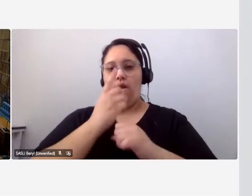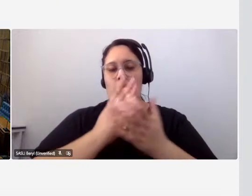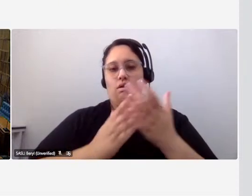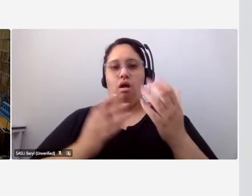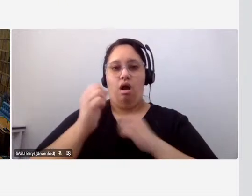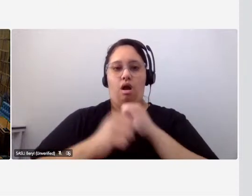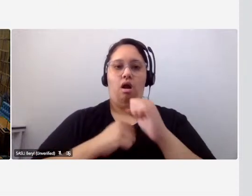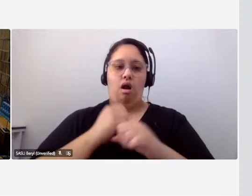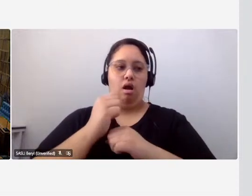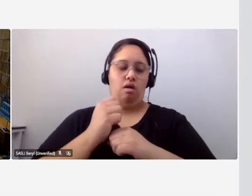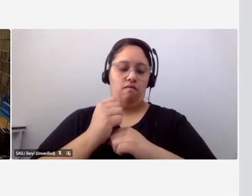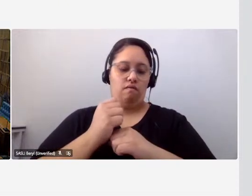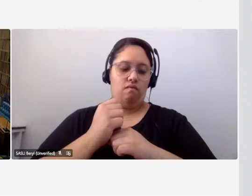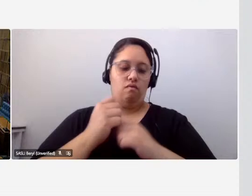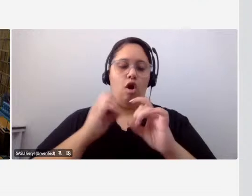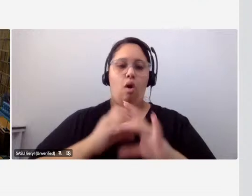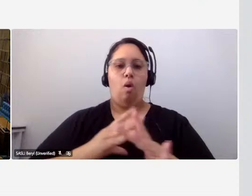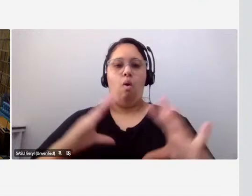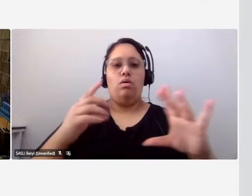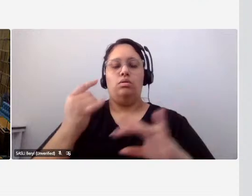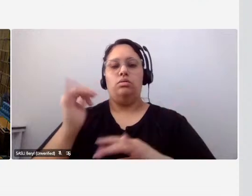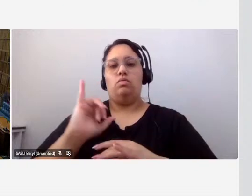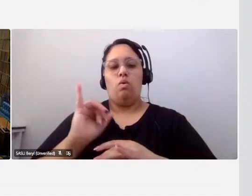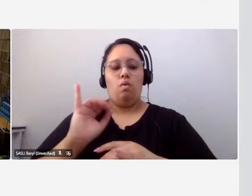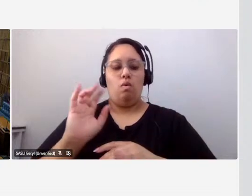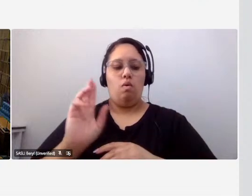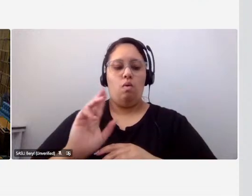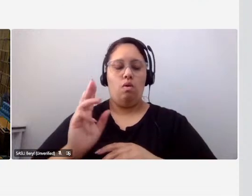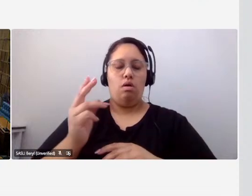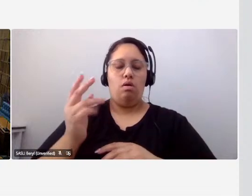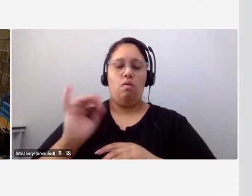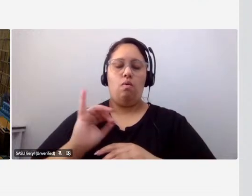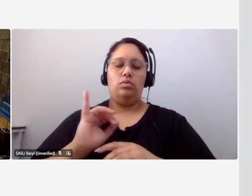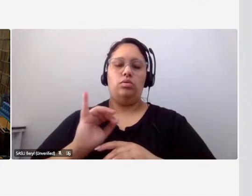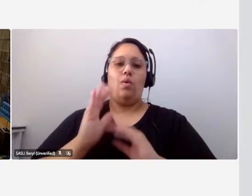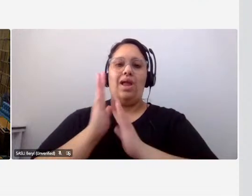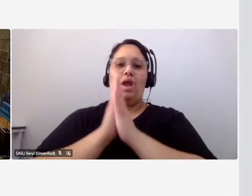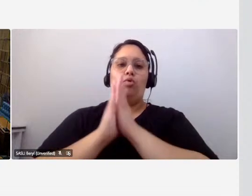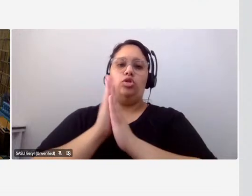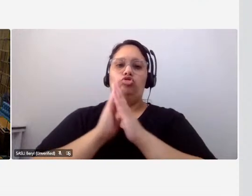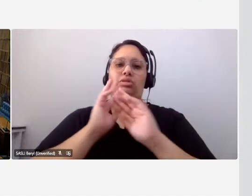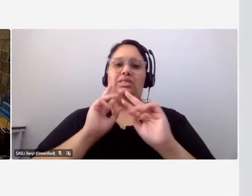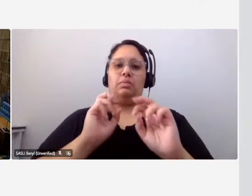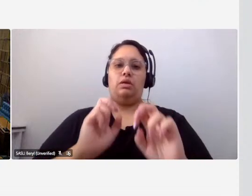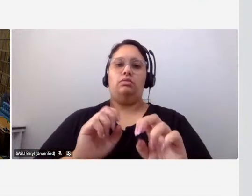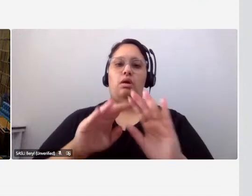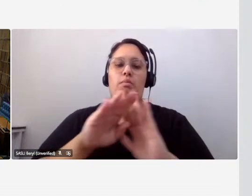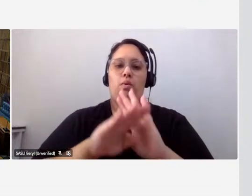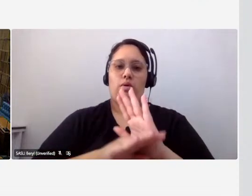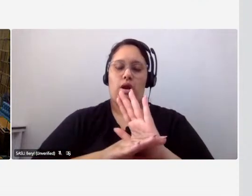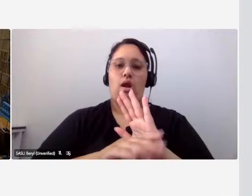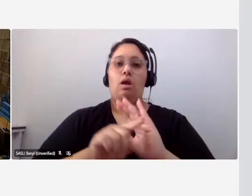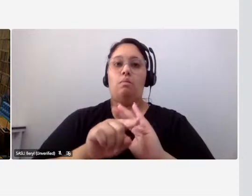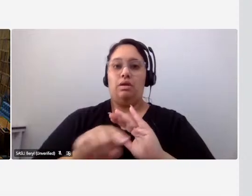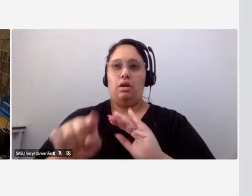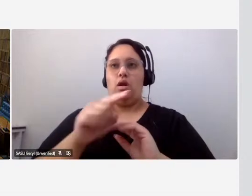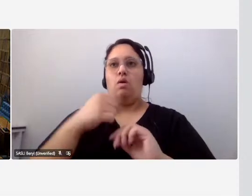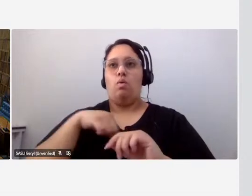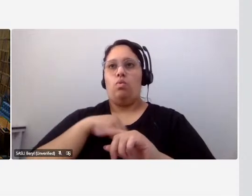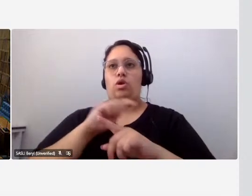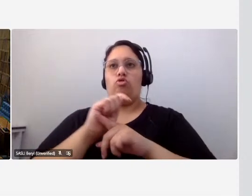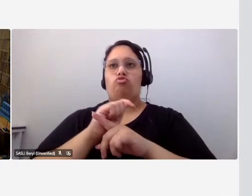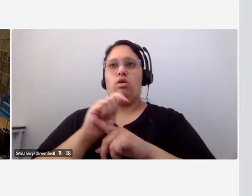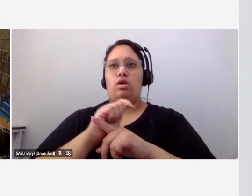so, launched also a heritage inspector program in which we've trained